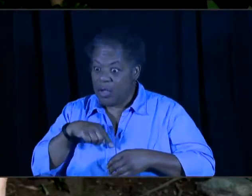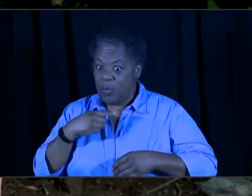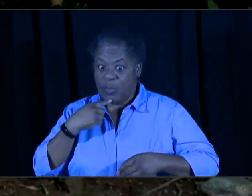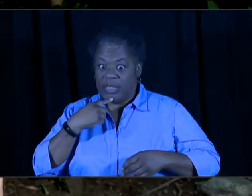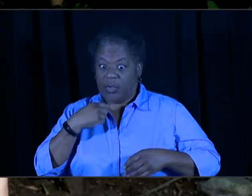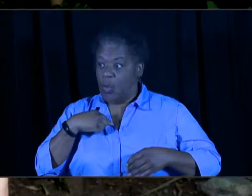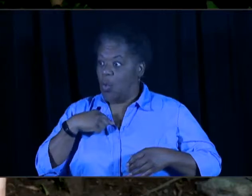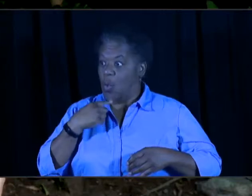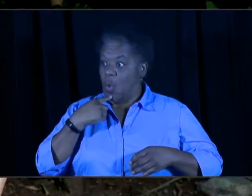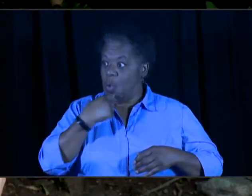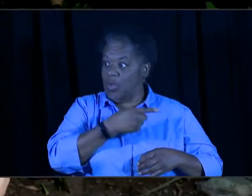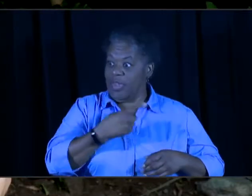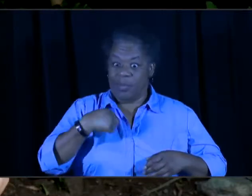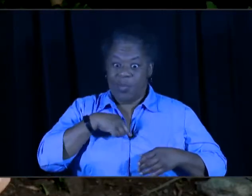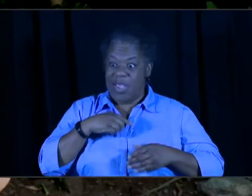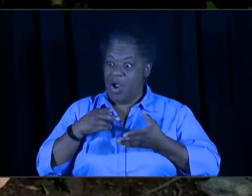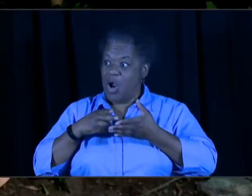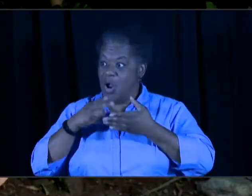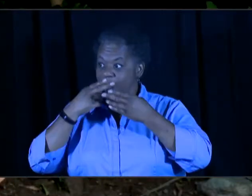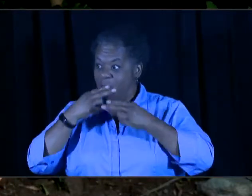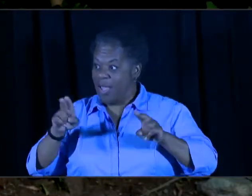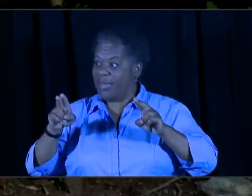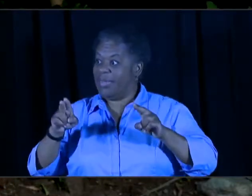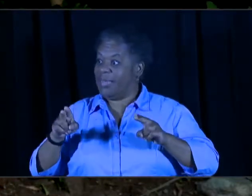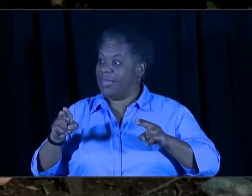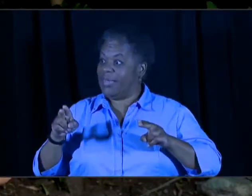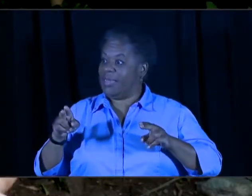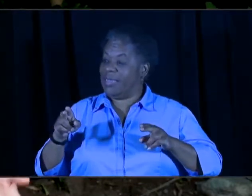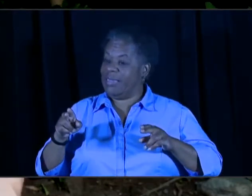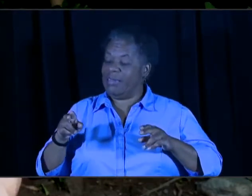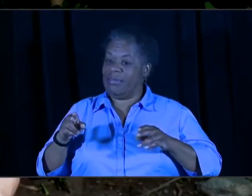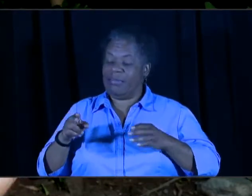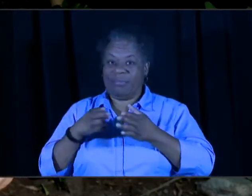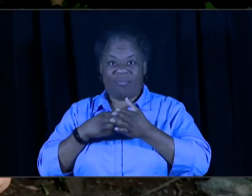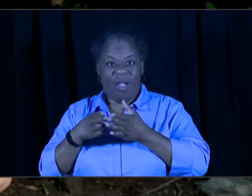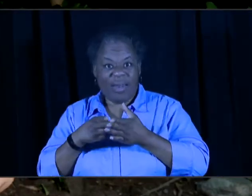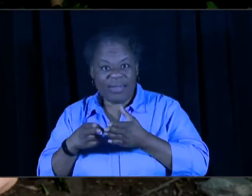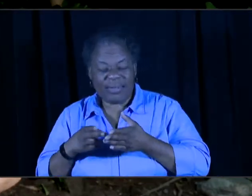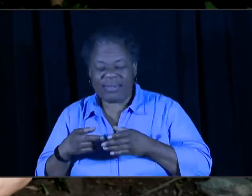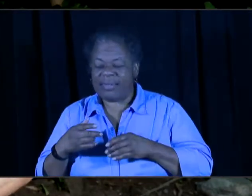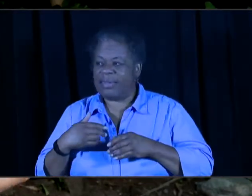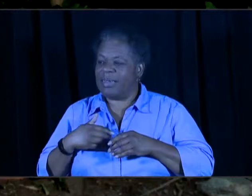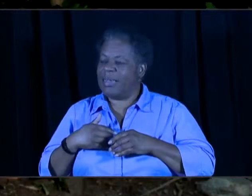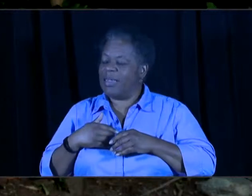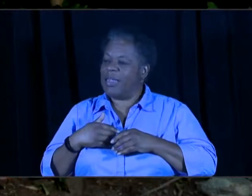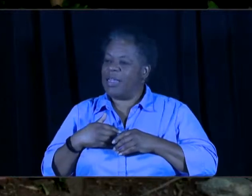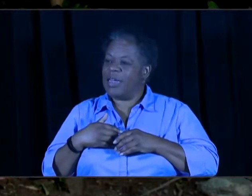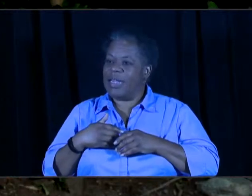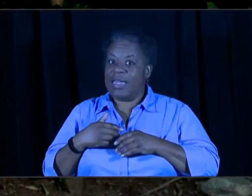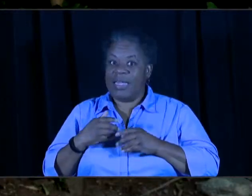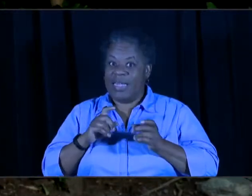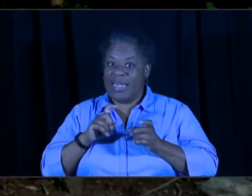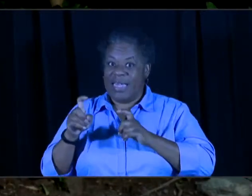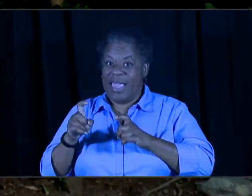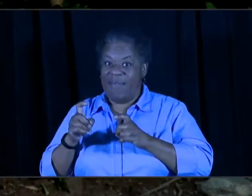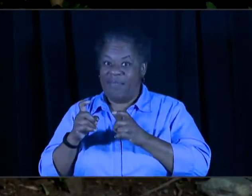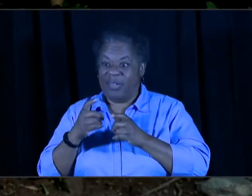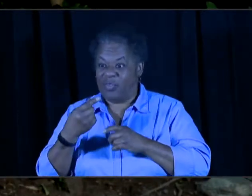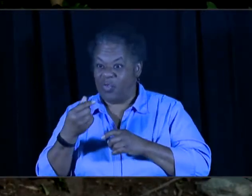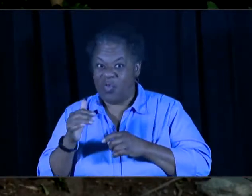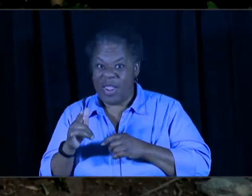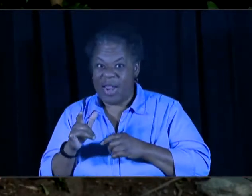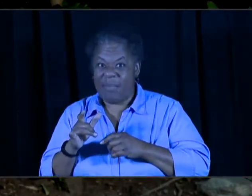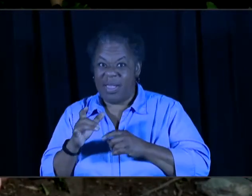our father and youngest brother awaited our return. He gave us grain and provisions, but, he kept